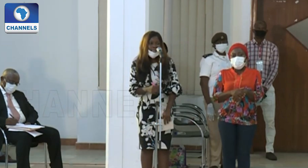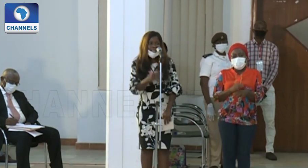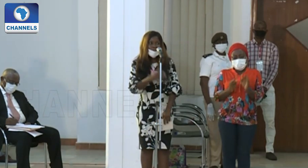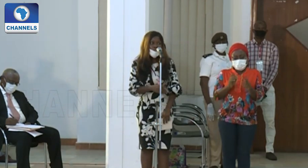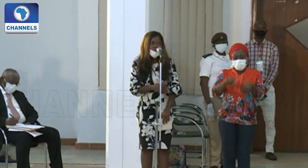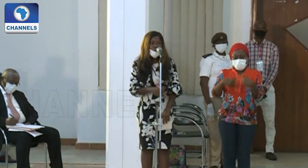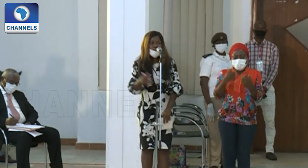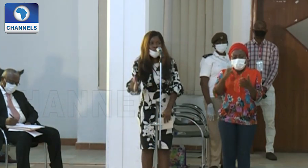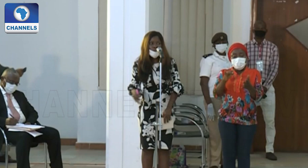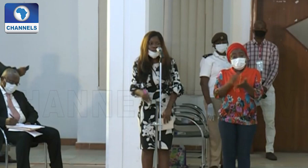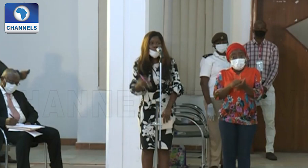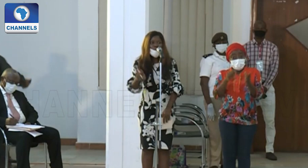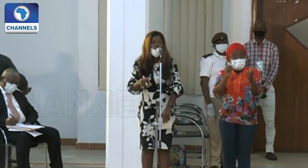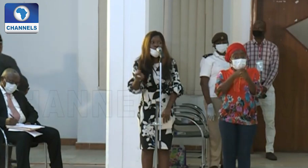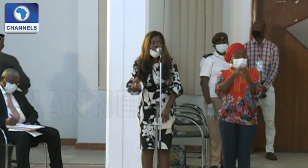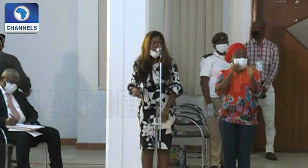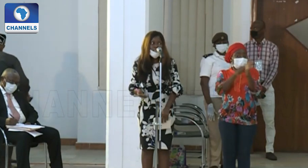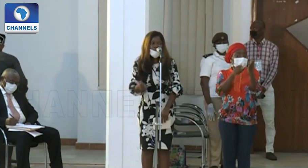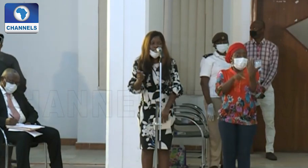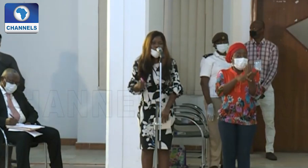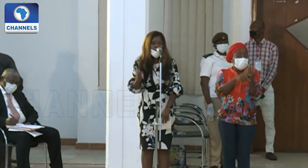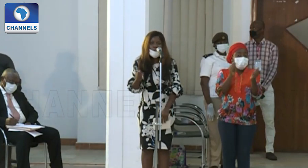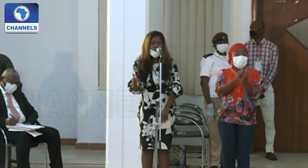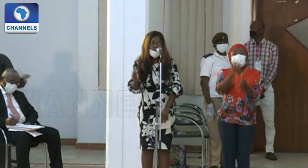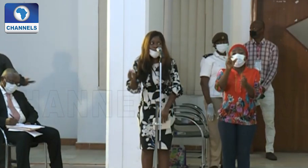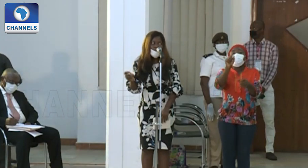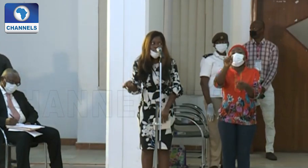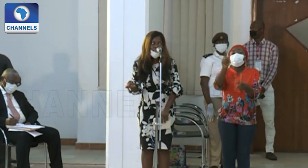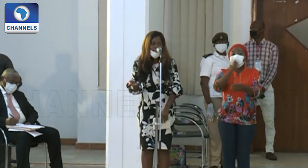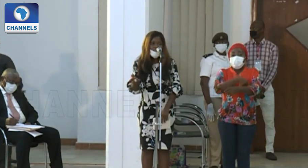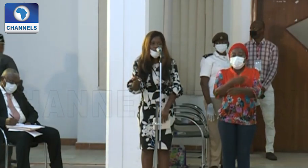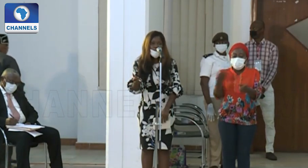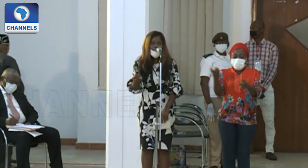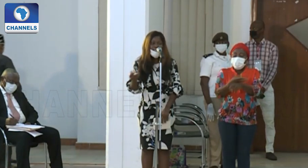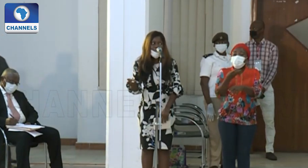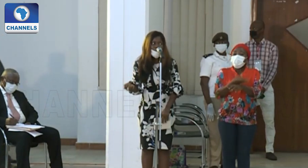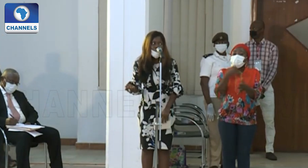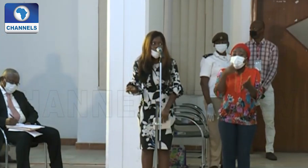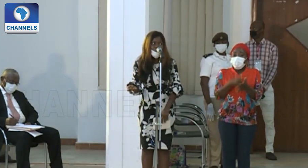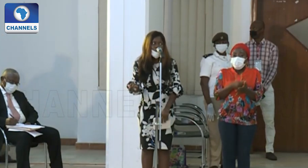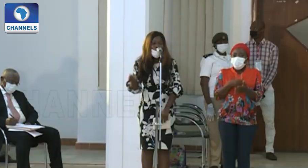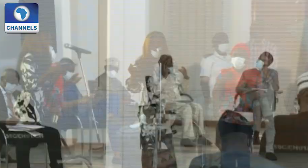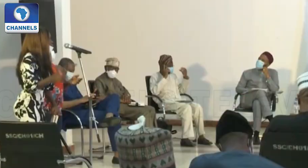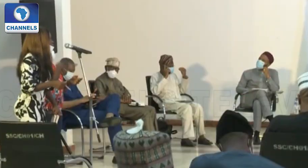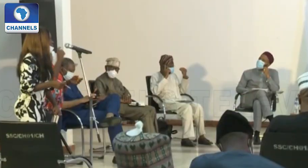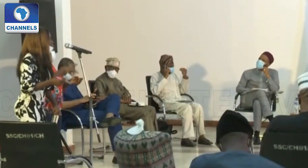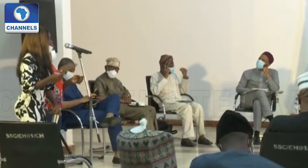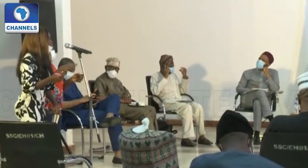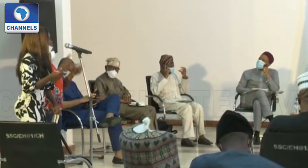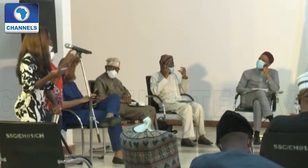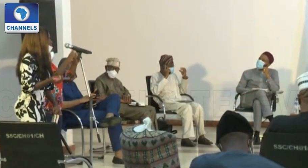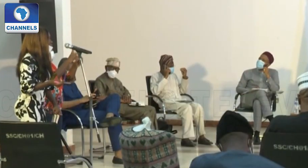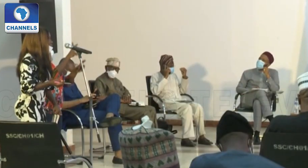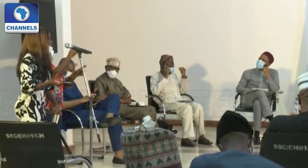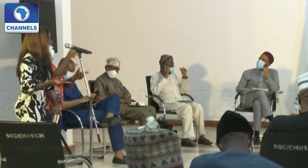that, like 1st of April till now, maybe with 20 days, if it times 1.5 times 20, that's about 30,000 people. But as of today, Nigeria has